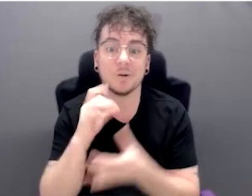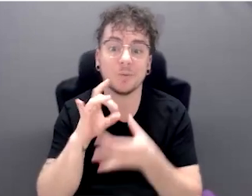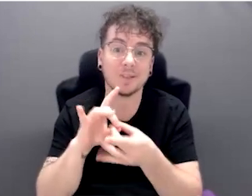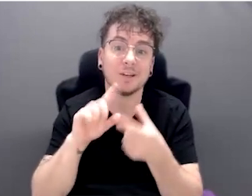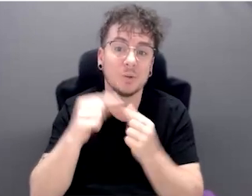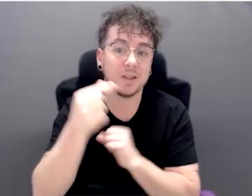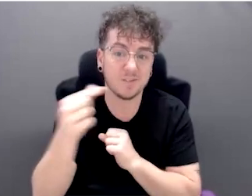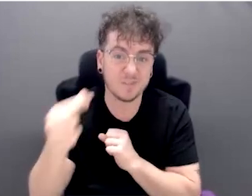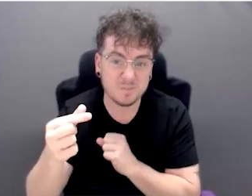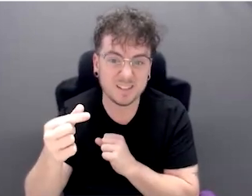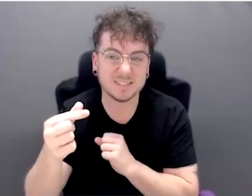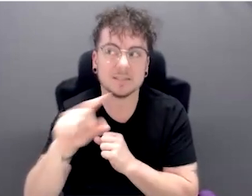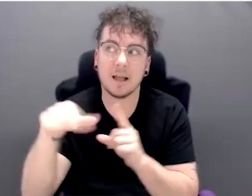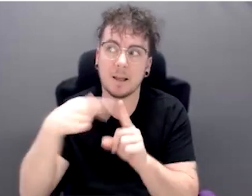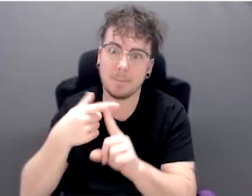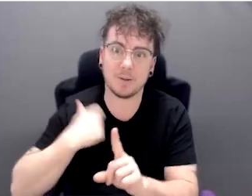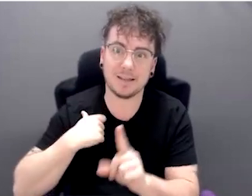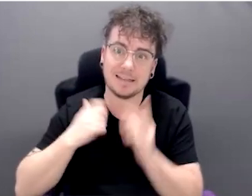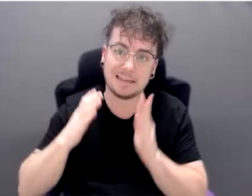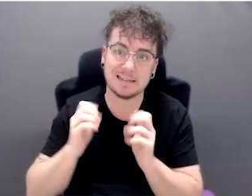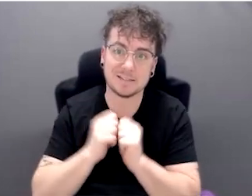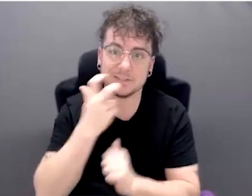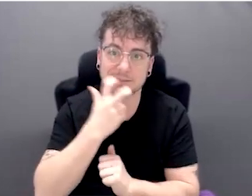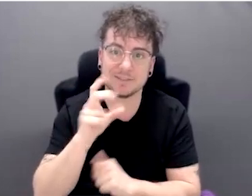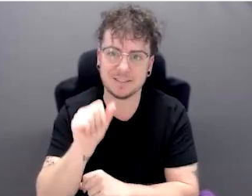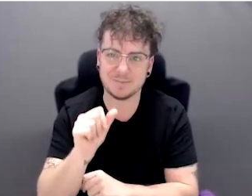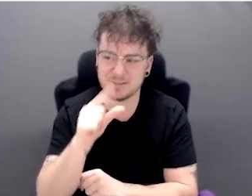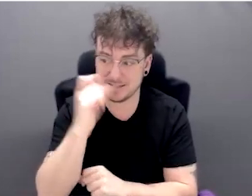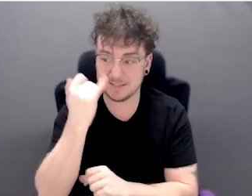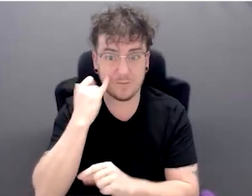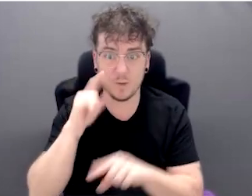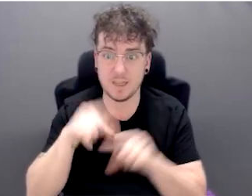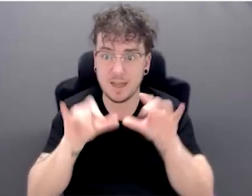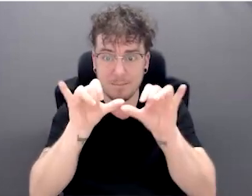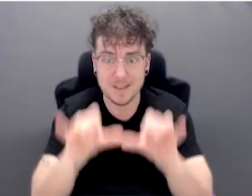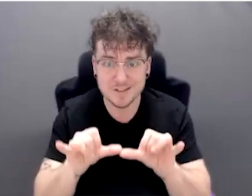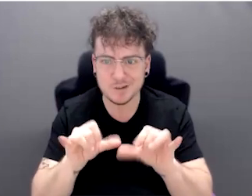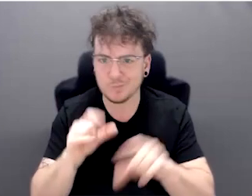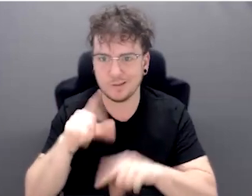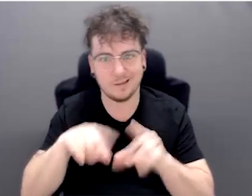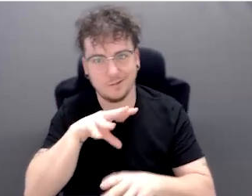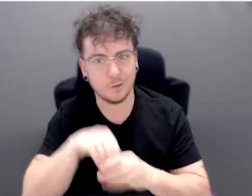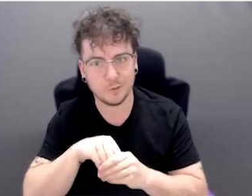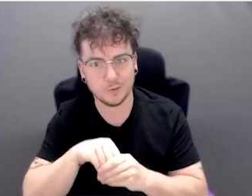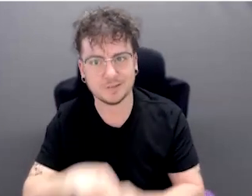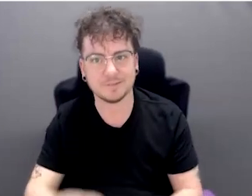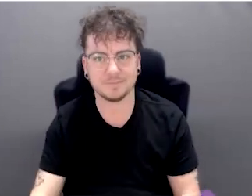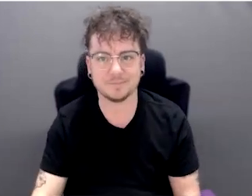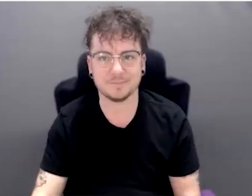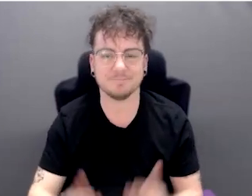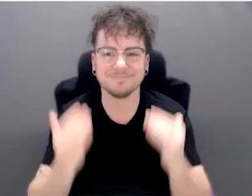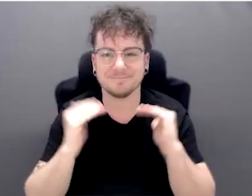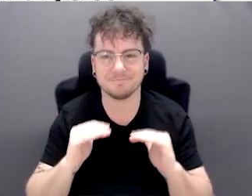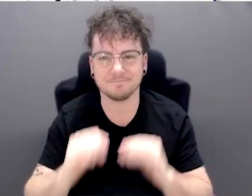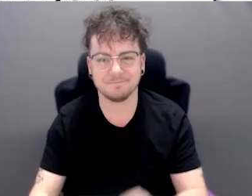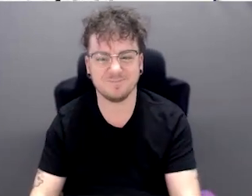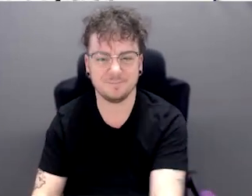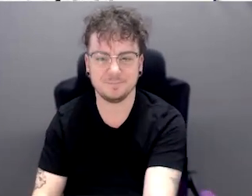speech disabilities, because that which is not measured does not get included. Next slide.